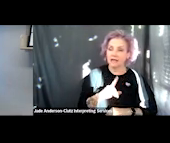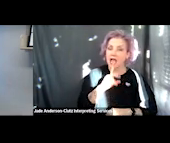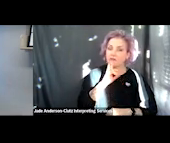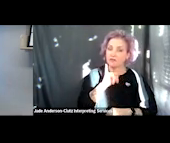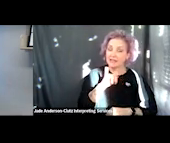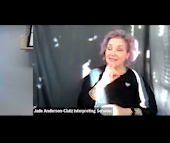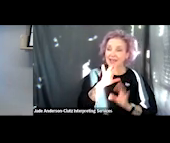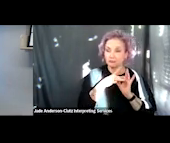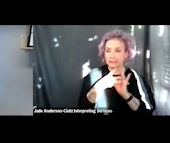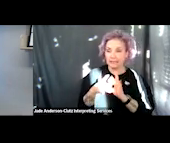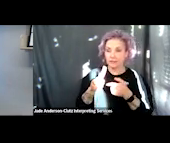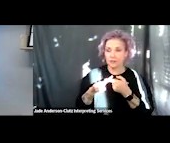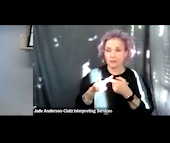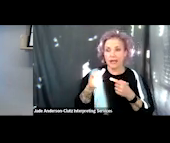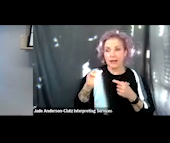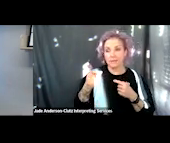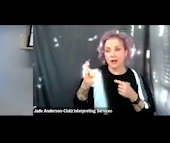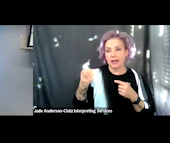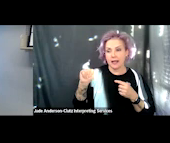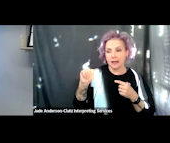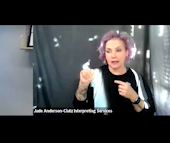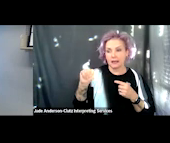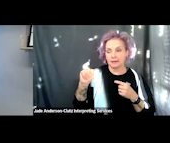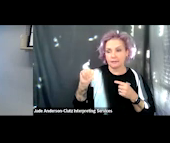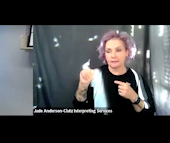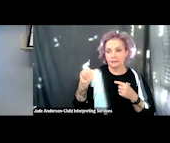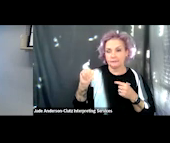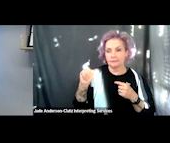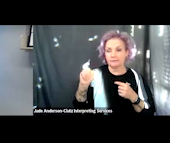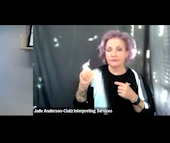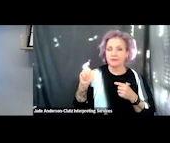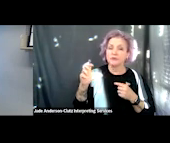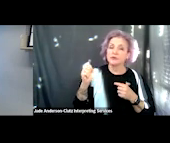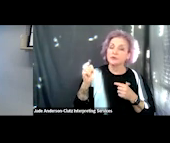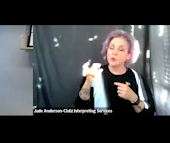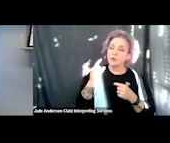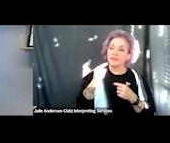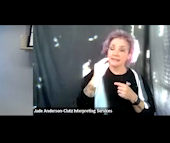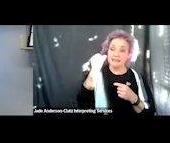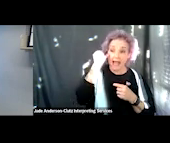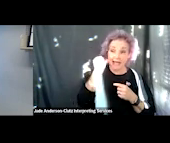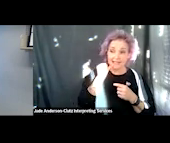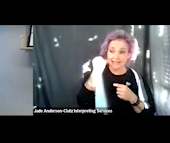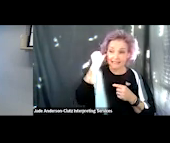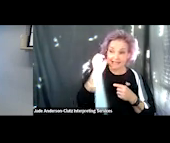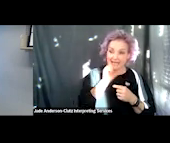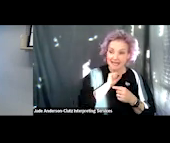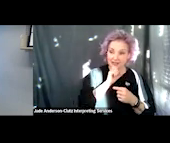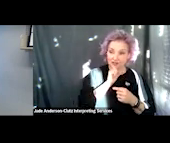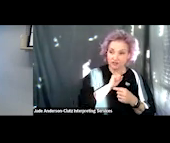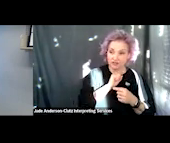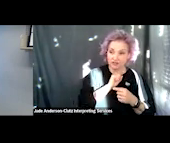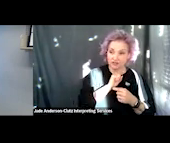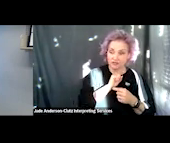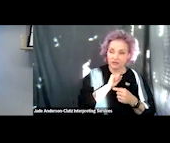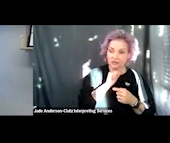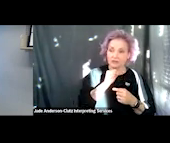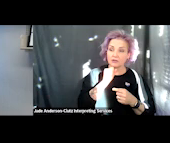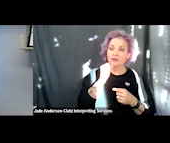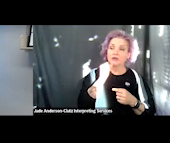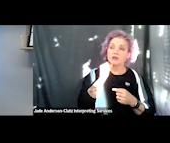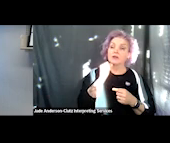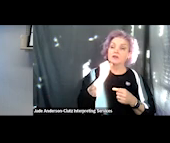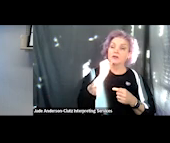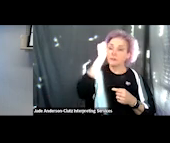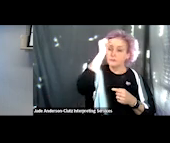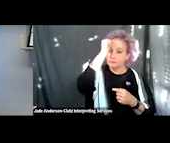component. So what you're seeing now in this graph is sort of the adolescent male animals, the sensitization score, which is